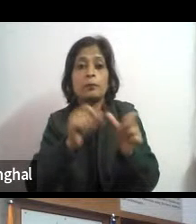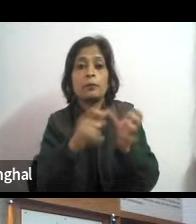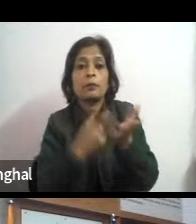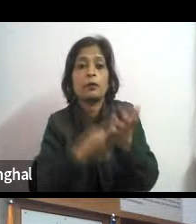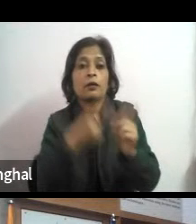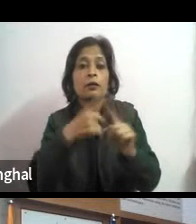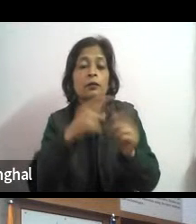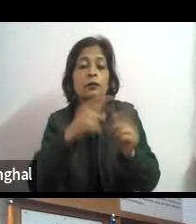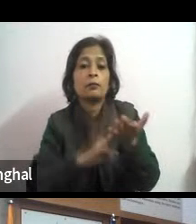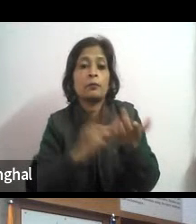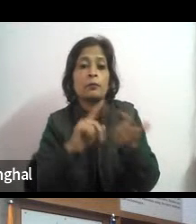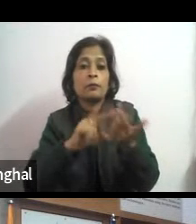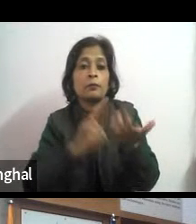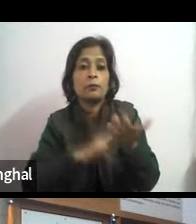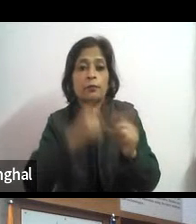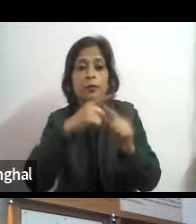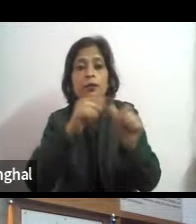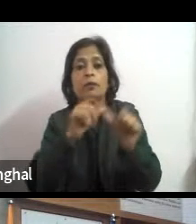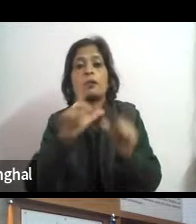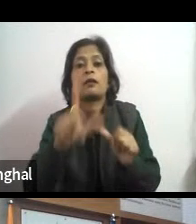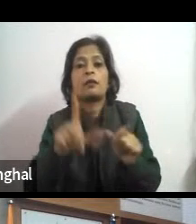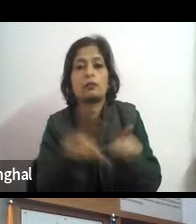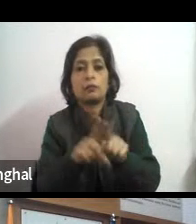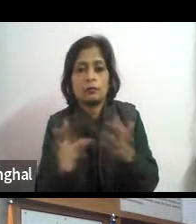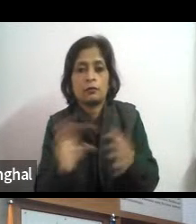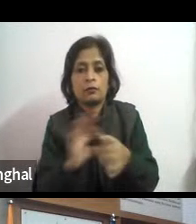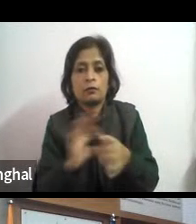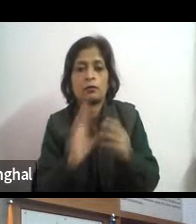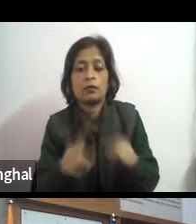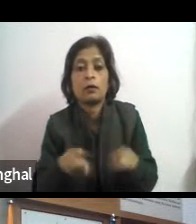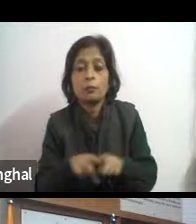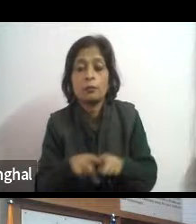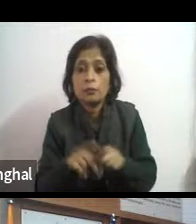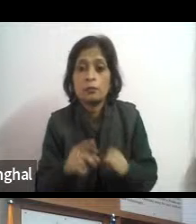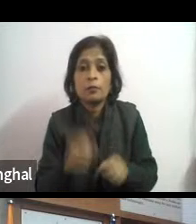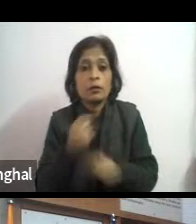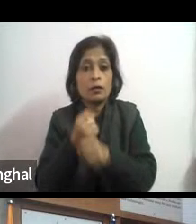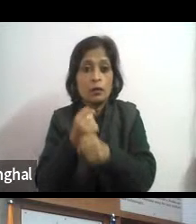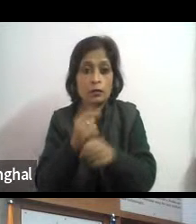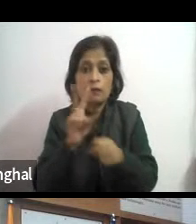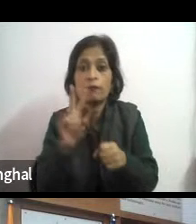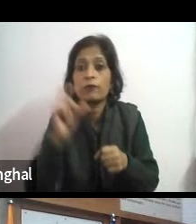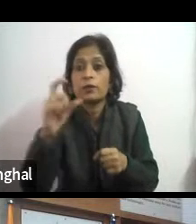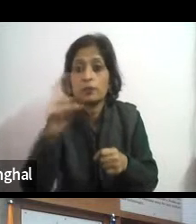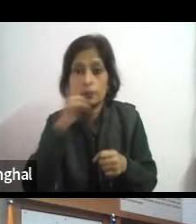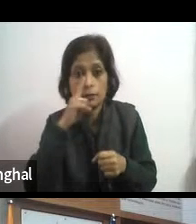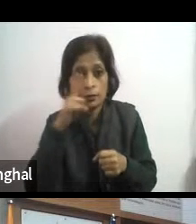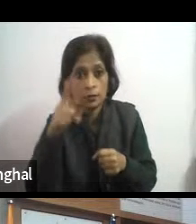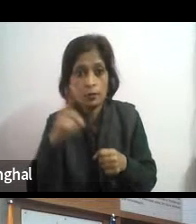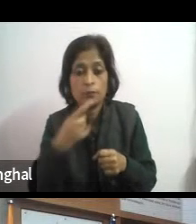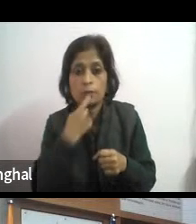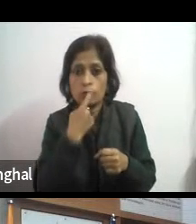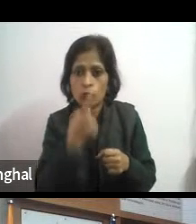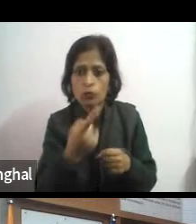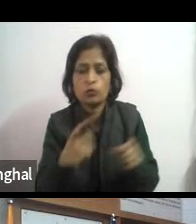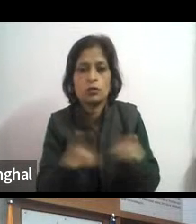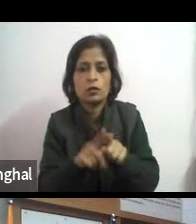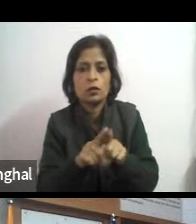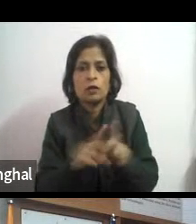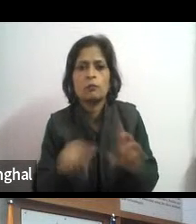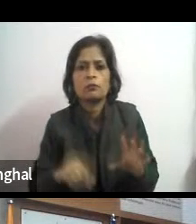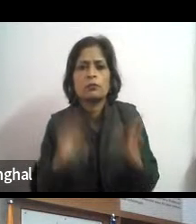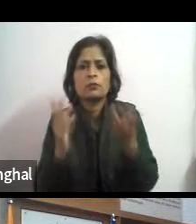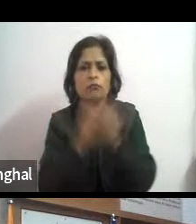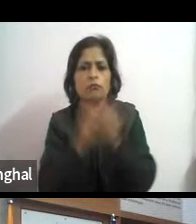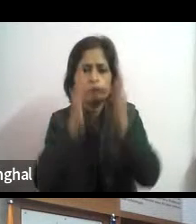that what I understand, as Honorable Chief Guest Madam has also said, that we are more emphasizing on